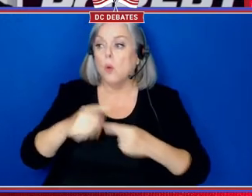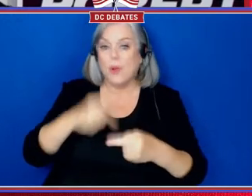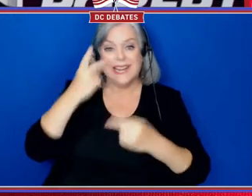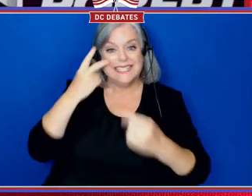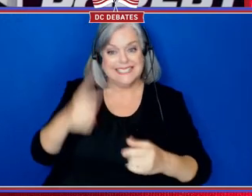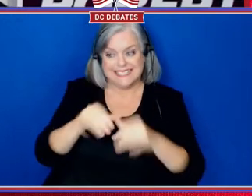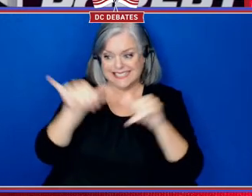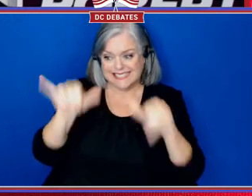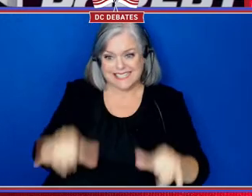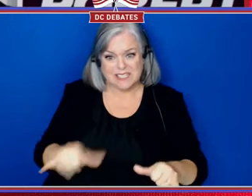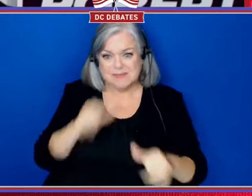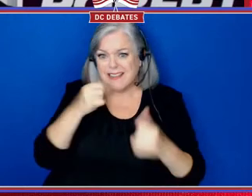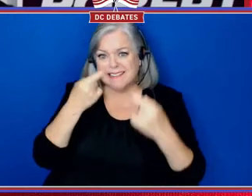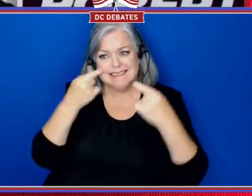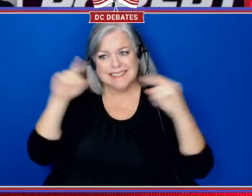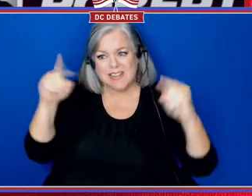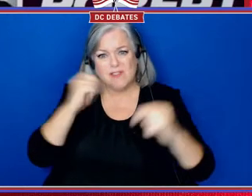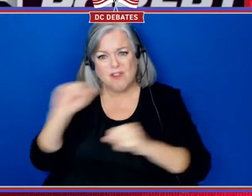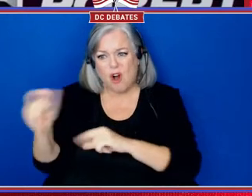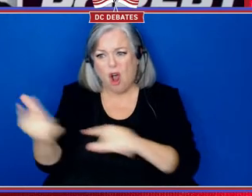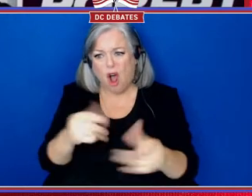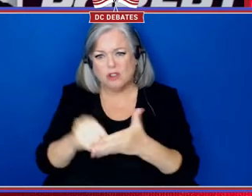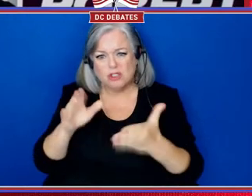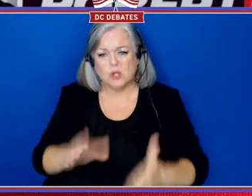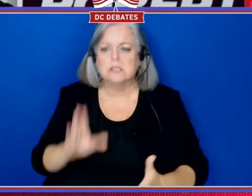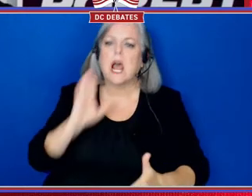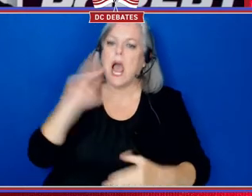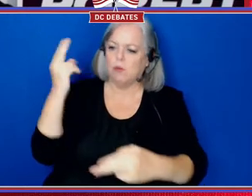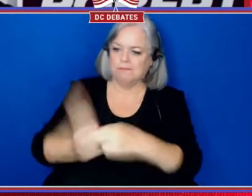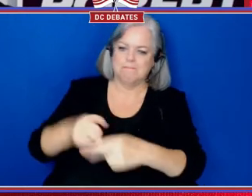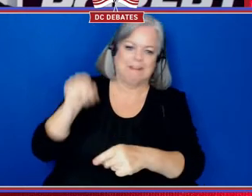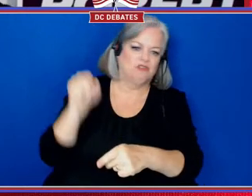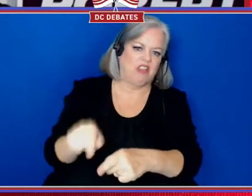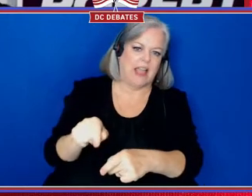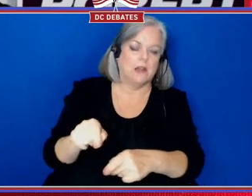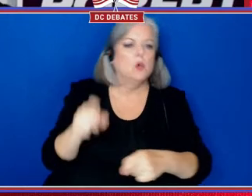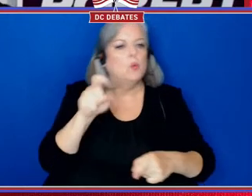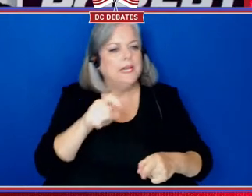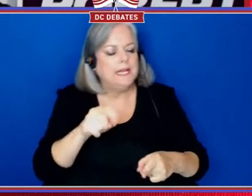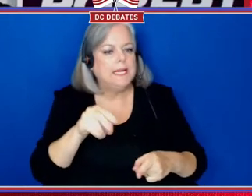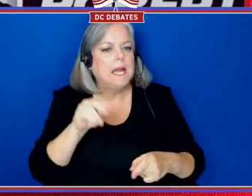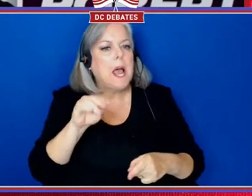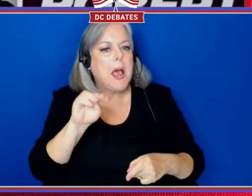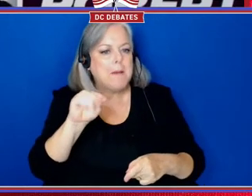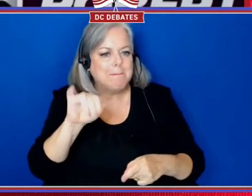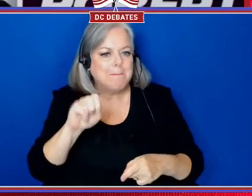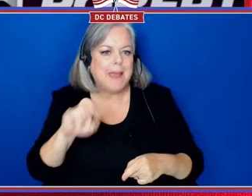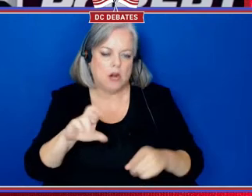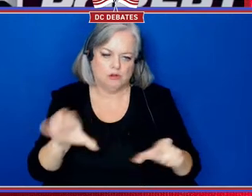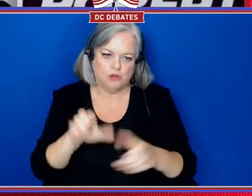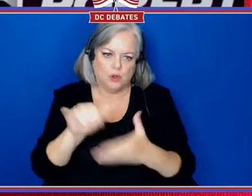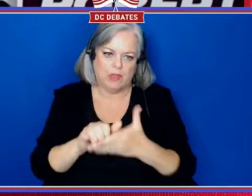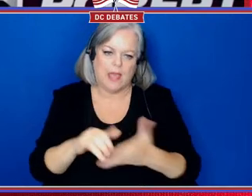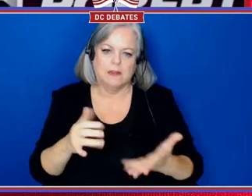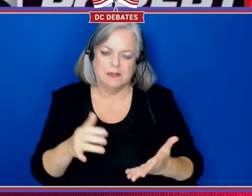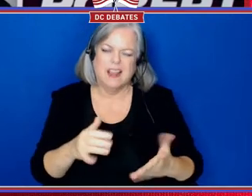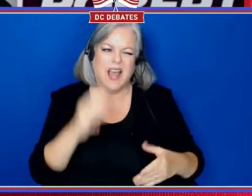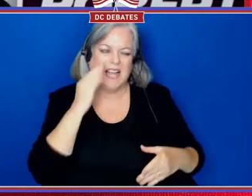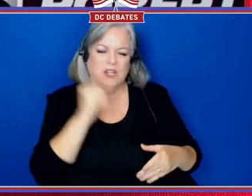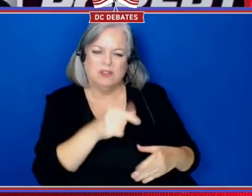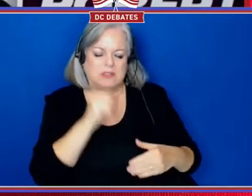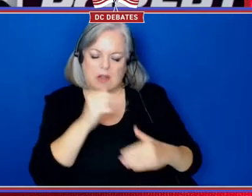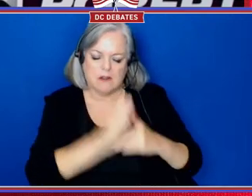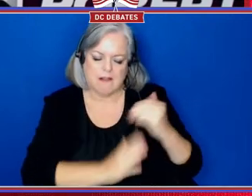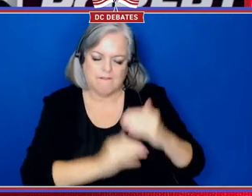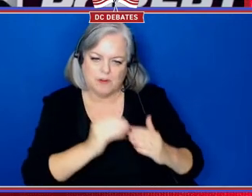We need a mayor who will call out this inequality. That is what I've done. I know it's made you uncomfortable because it calls attention to your record, but